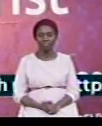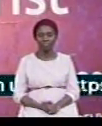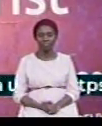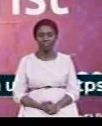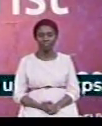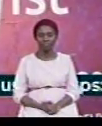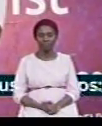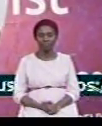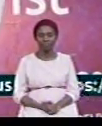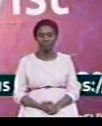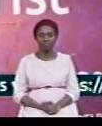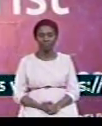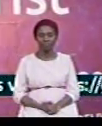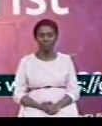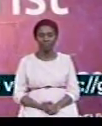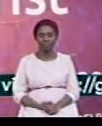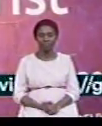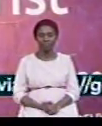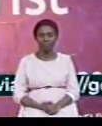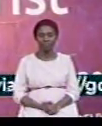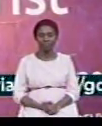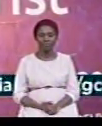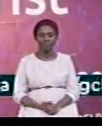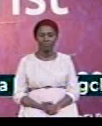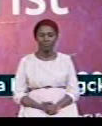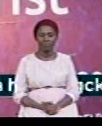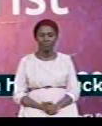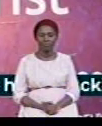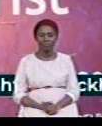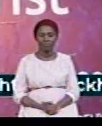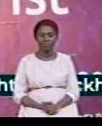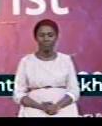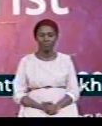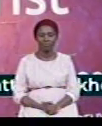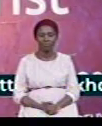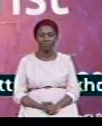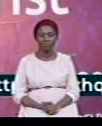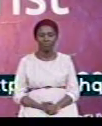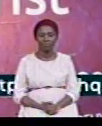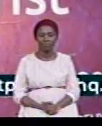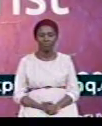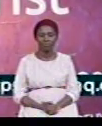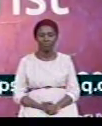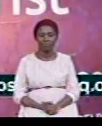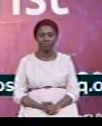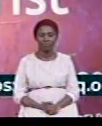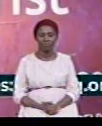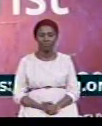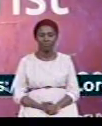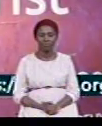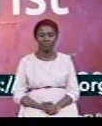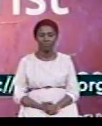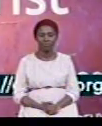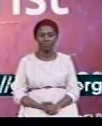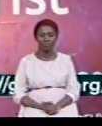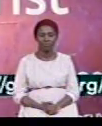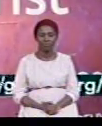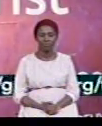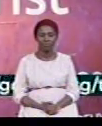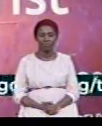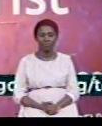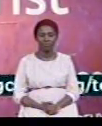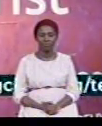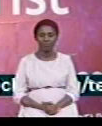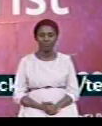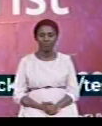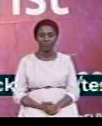notch. And I'm Mrs. CS, and so the men yet, my woe, Yanko Pound Dom. I did a third and I'm a warrior. Me warrior, no, every